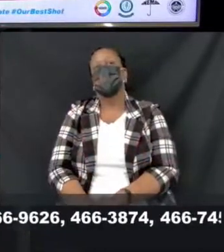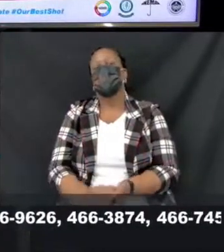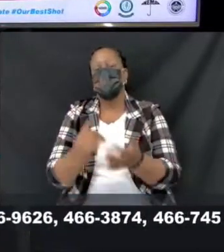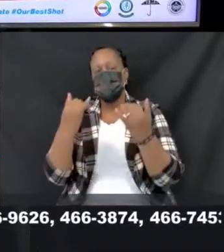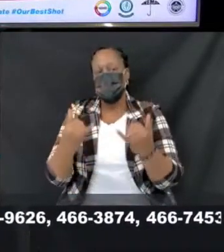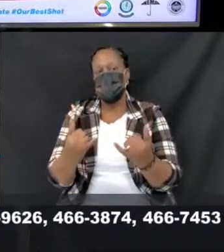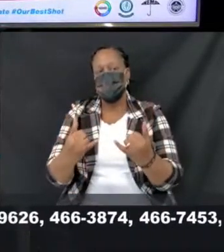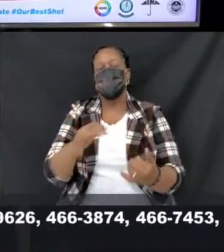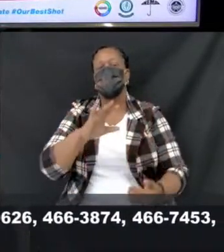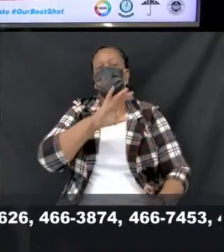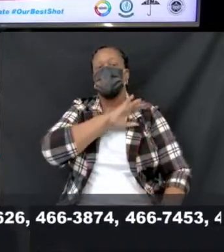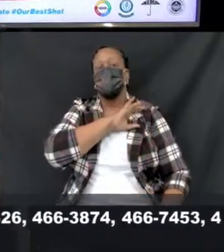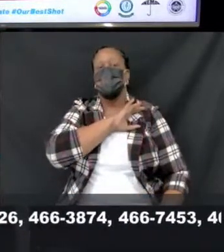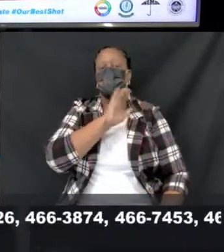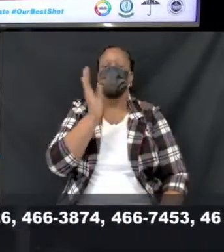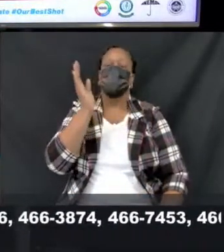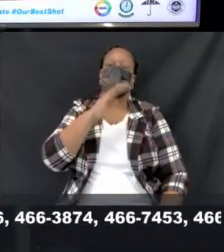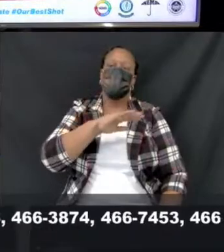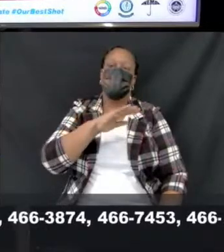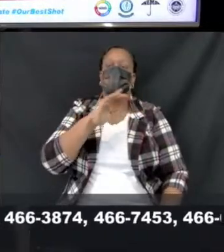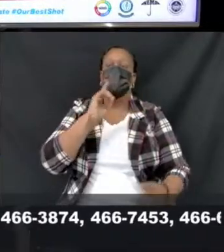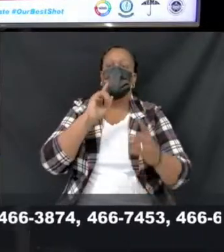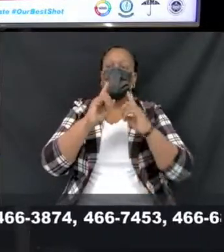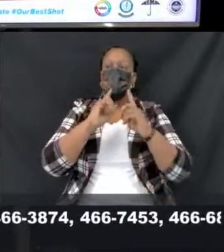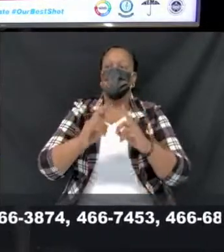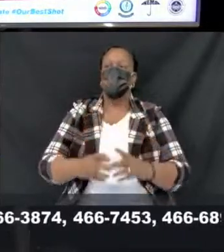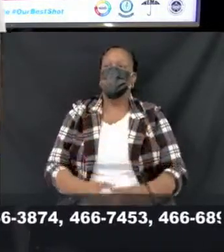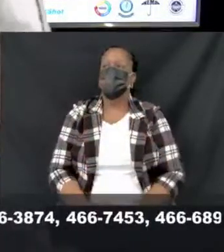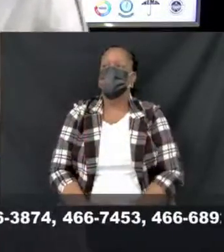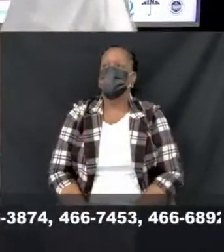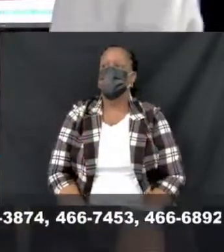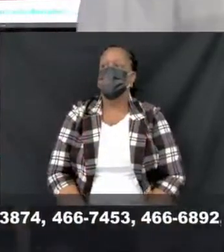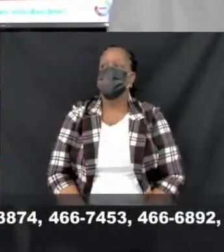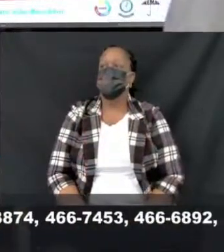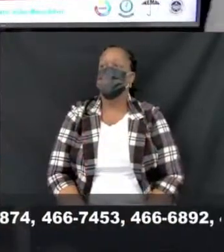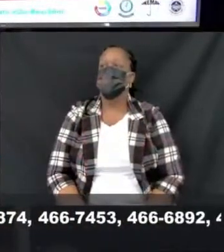Cromwell Henry, to give us his presentation.